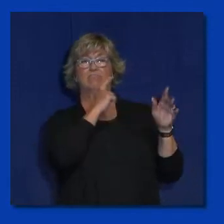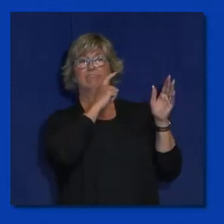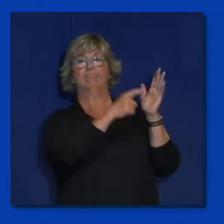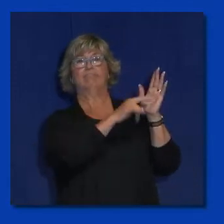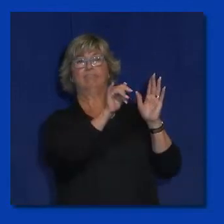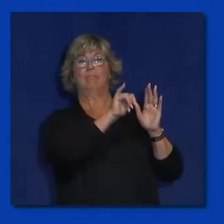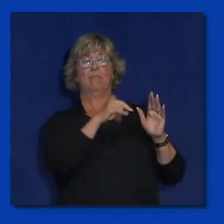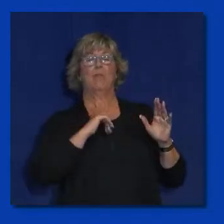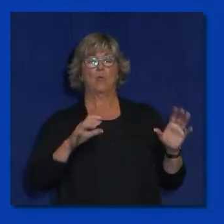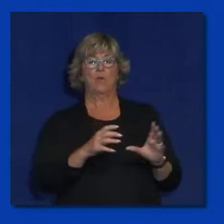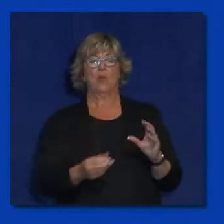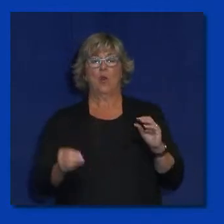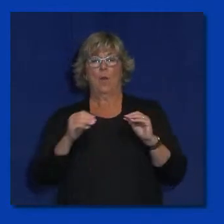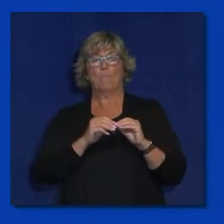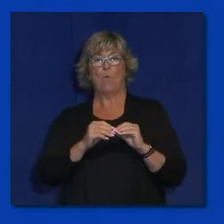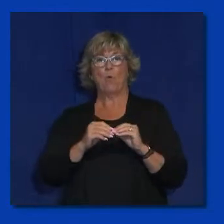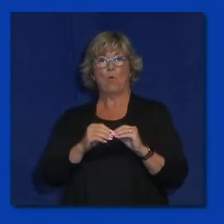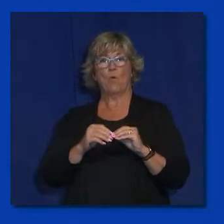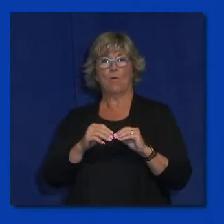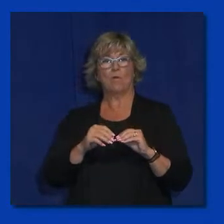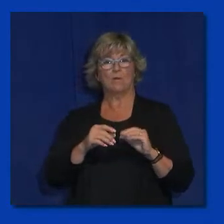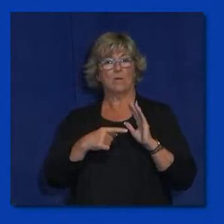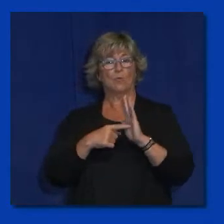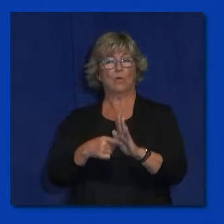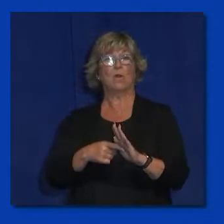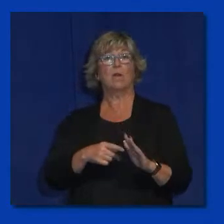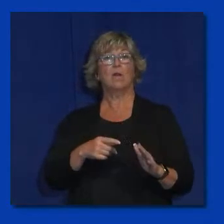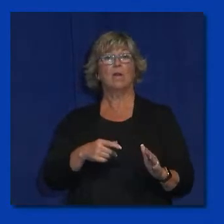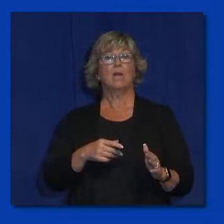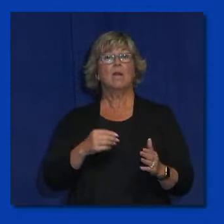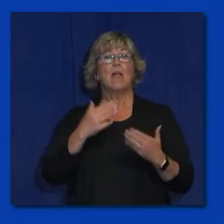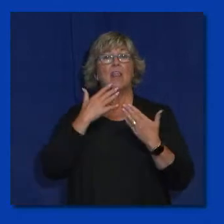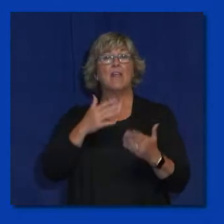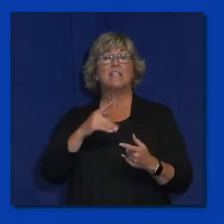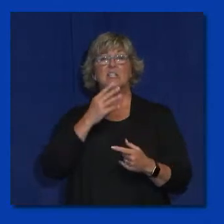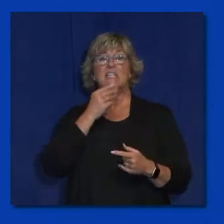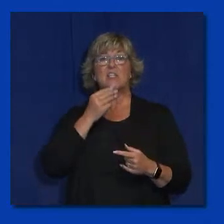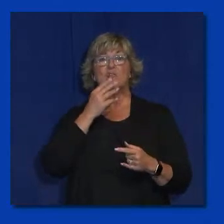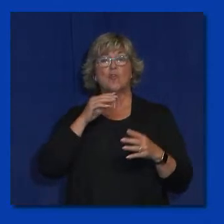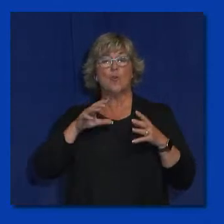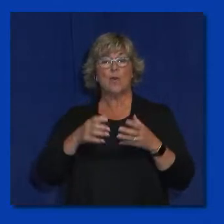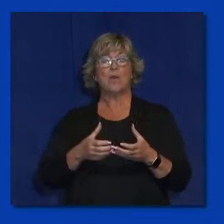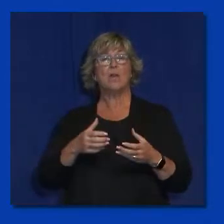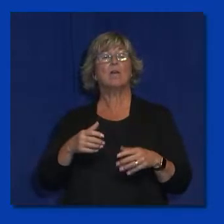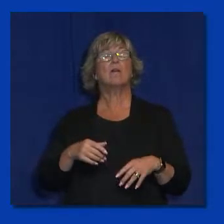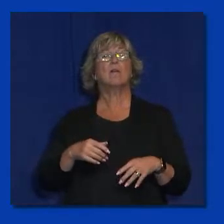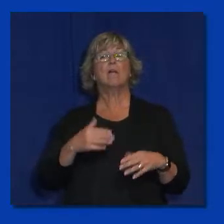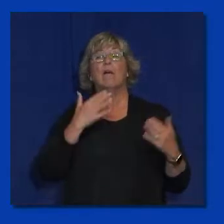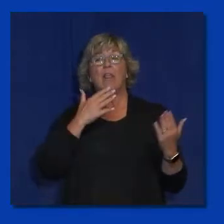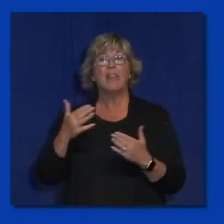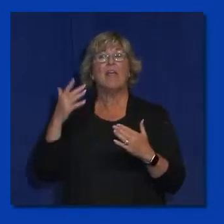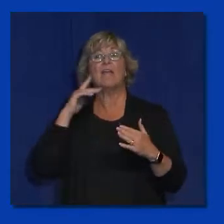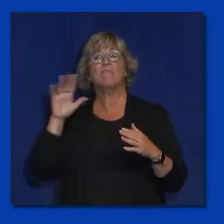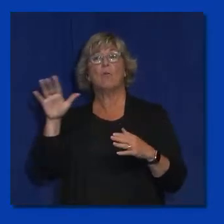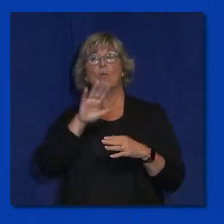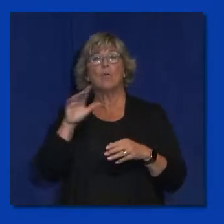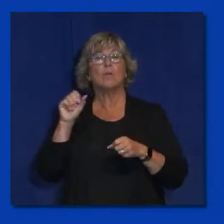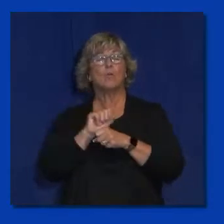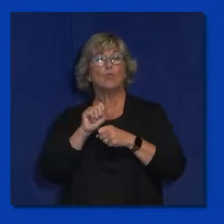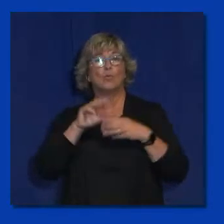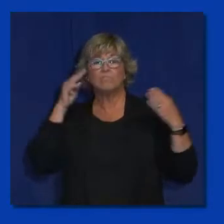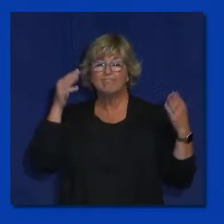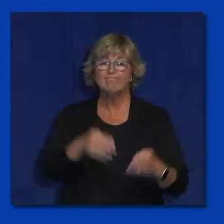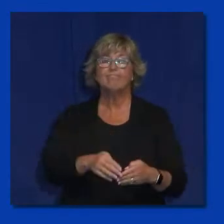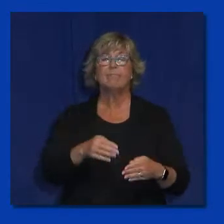well. We can do more and do better in this space. It's reflected here. And then thank you to the Jewish Caucus, Jesse Gabriel, everybody. Thank you for all the work you did